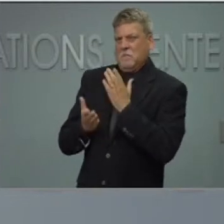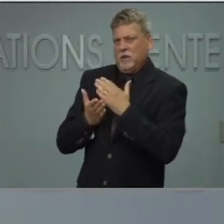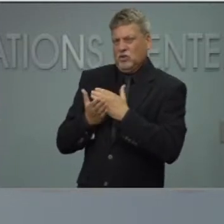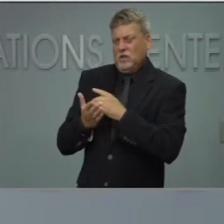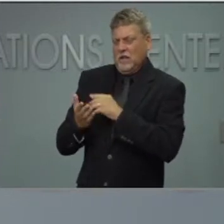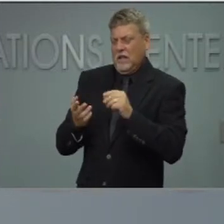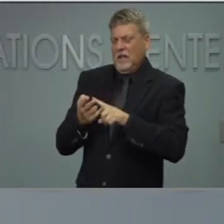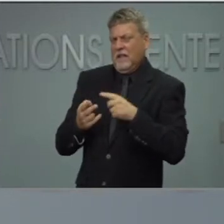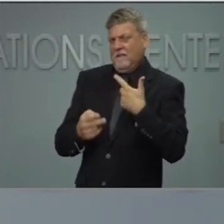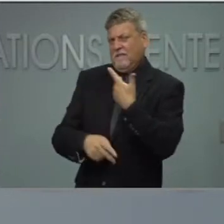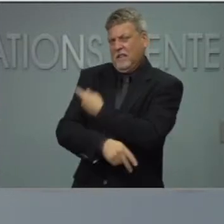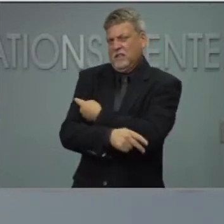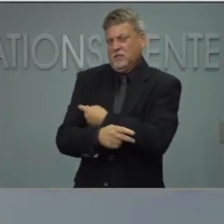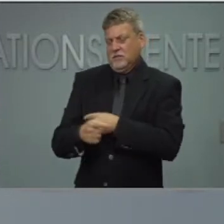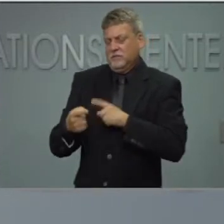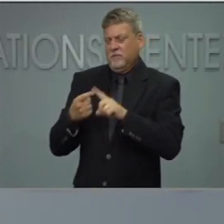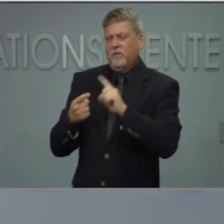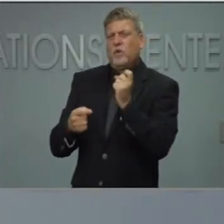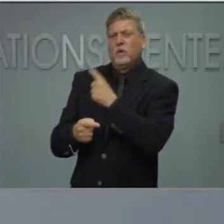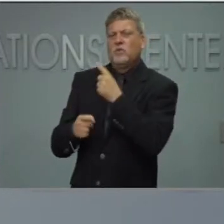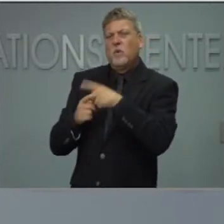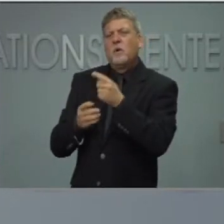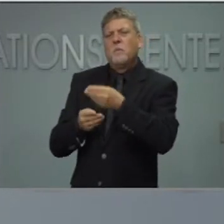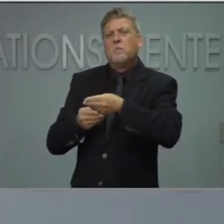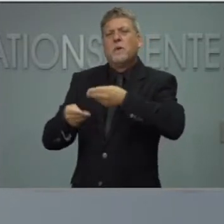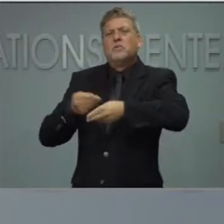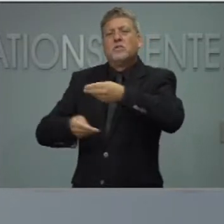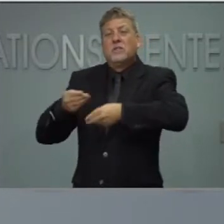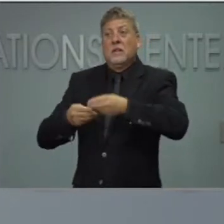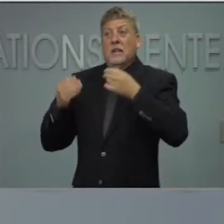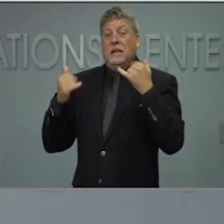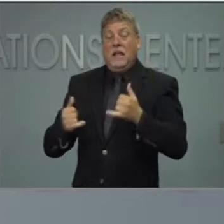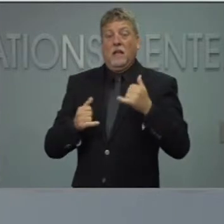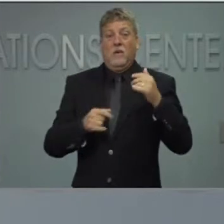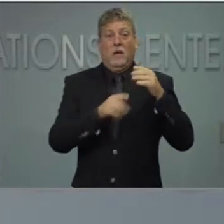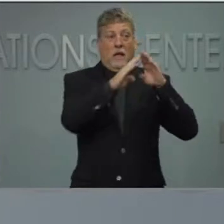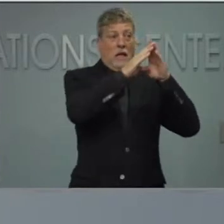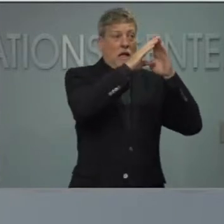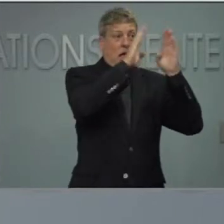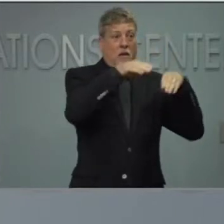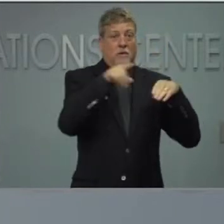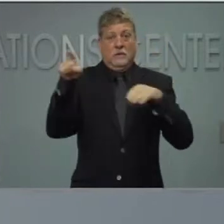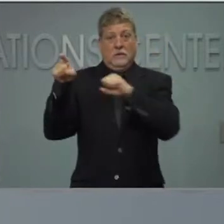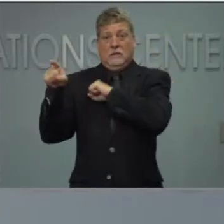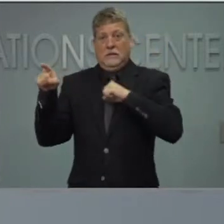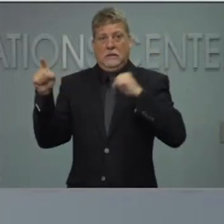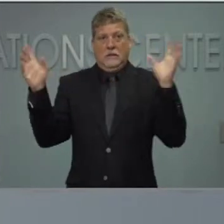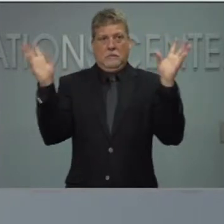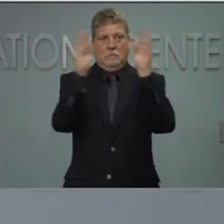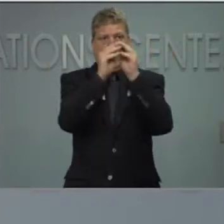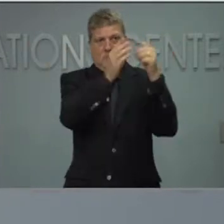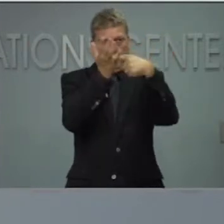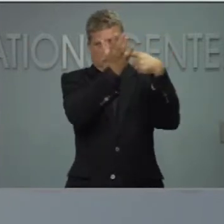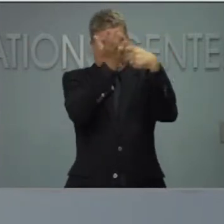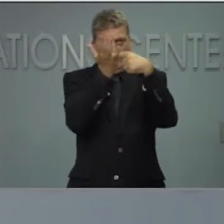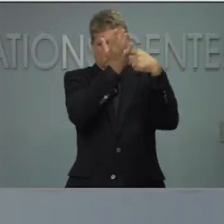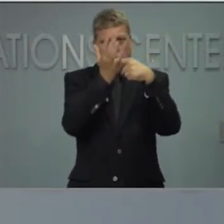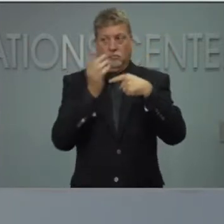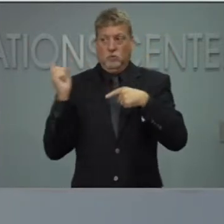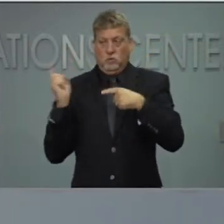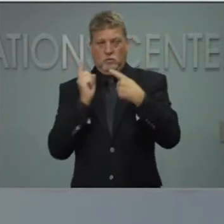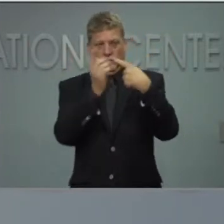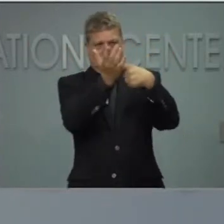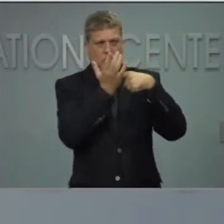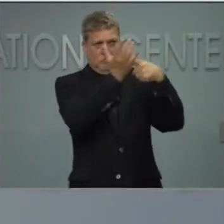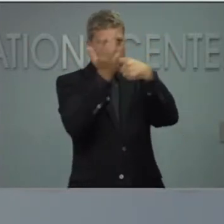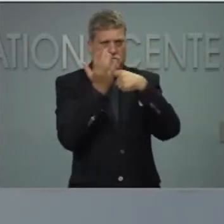I'll start with the budget. Now that we're in the conference process, are there provisions that are deal breakers for you, or